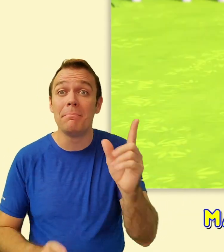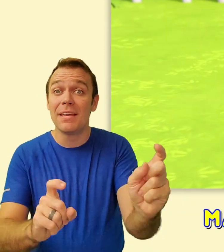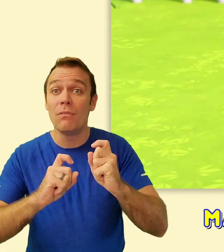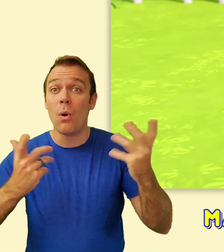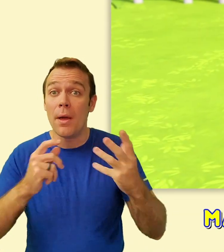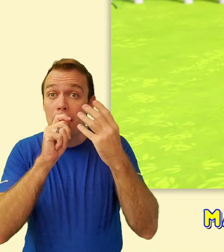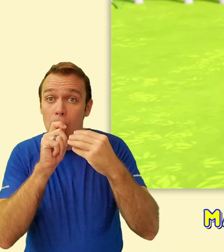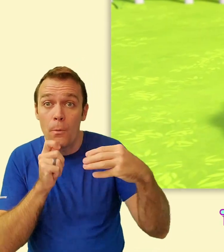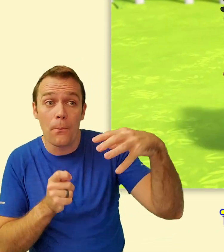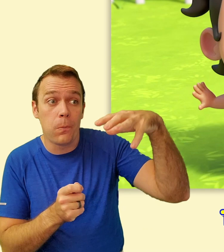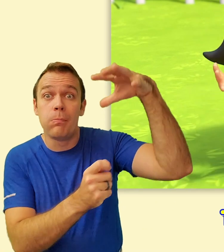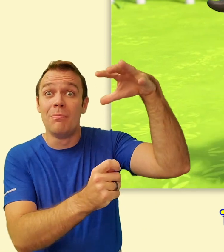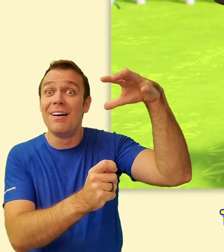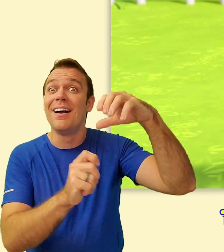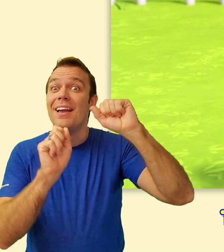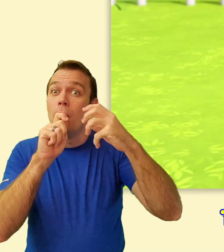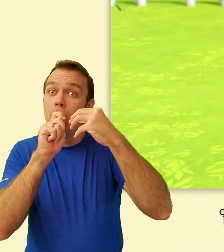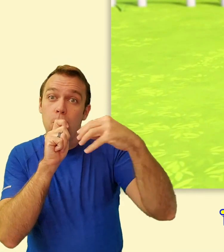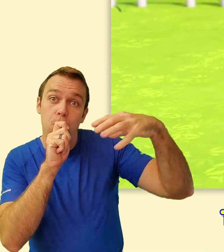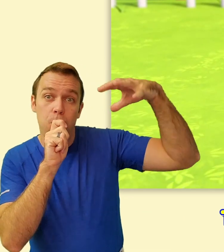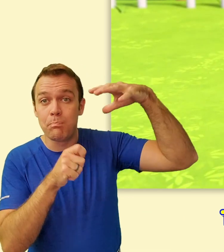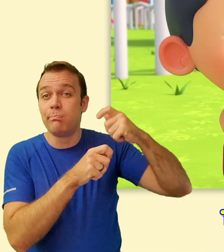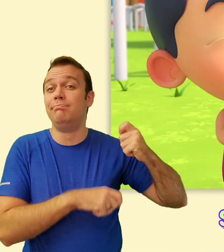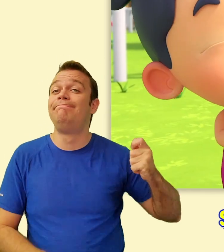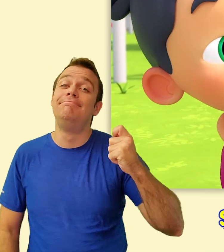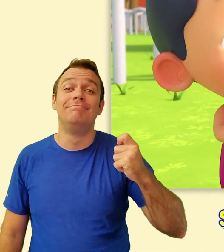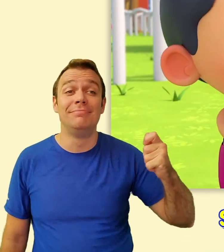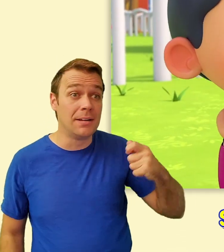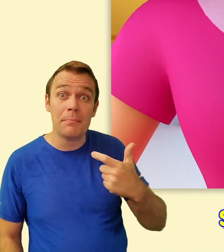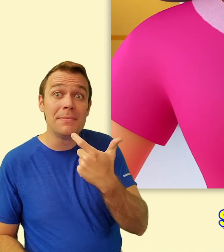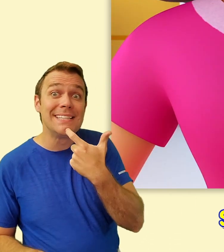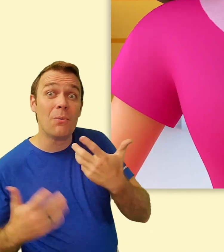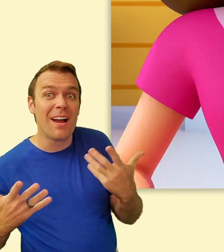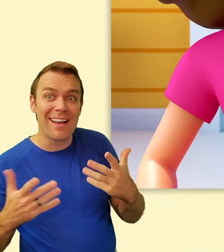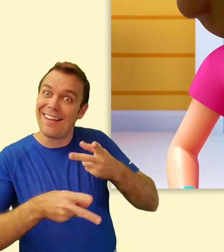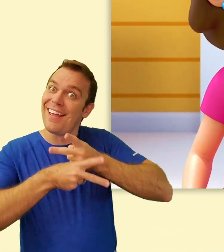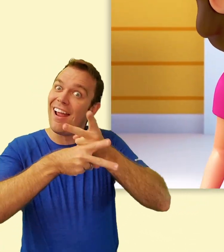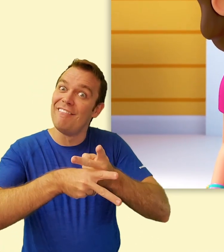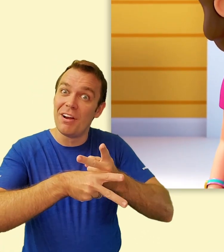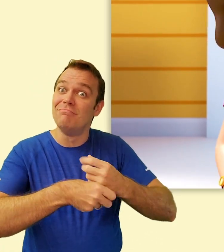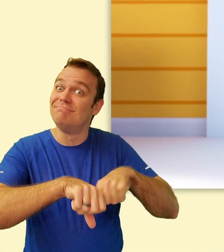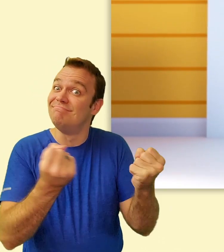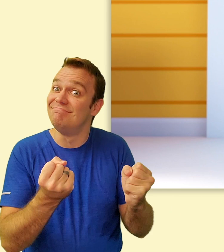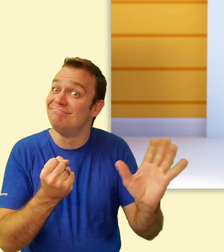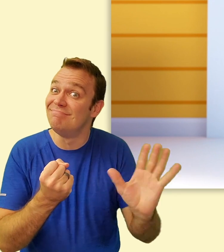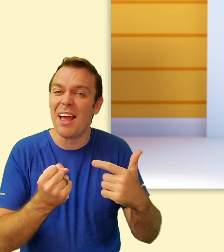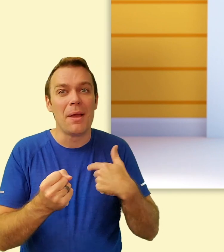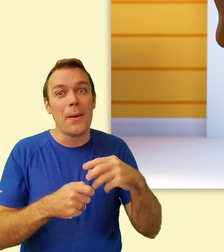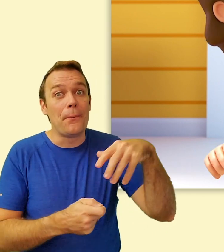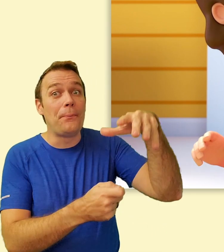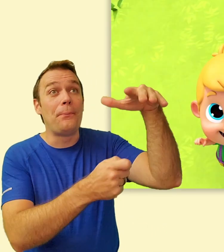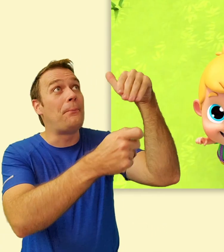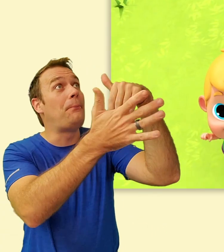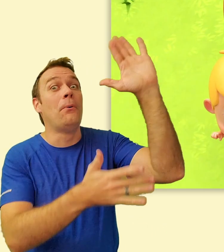gave me a balloon to blow up and to fly. She said, Be careful, don't pop it. I sent it to